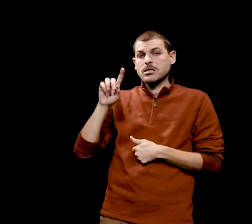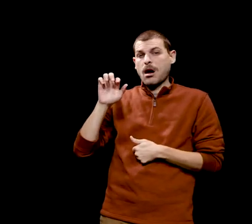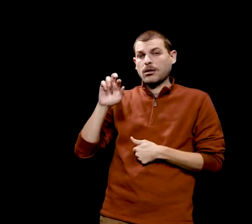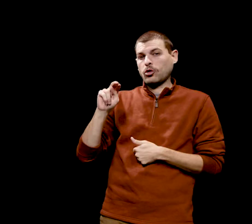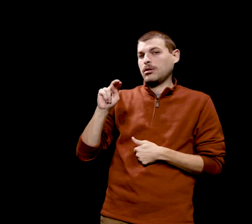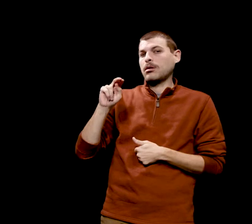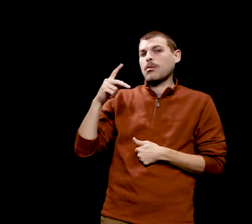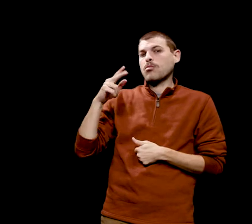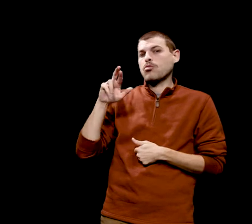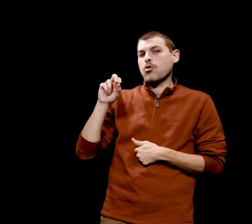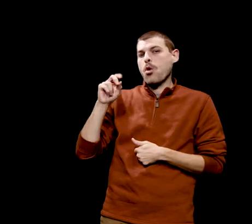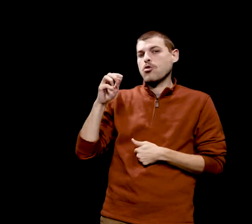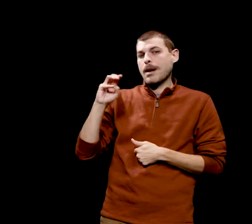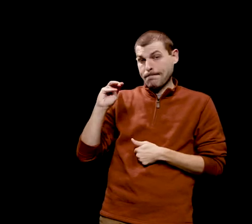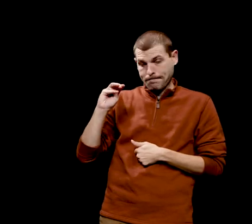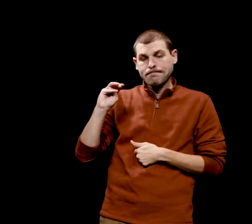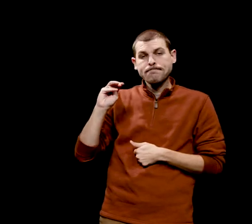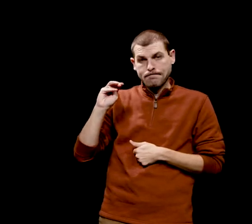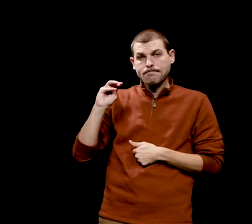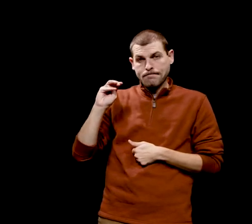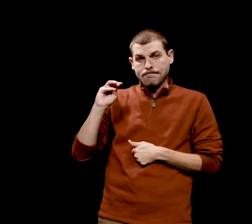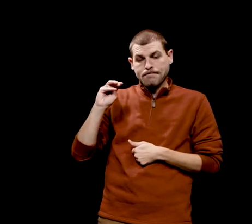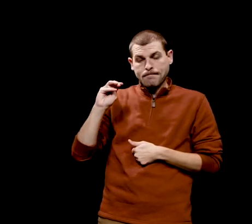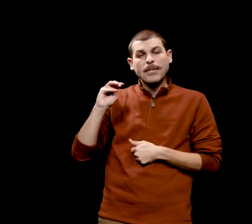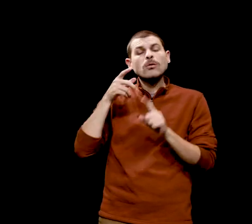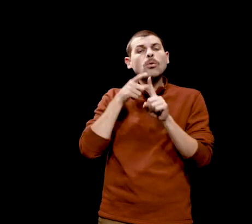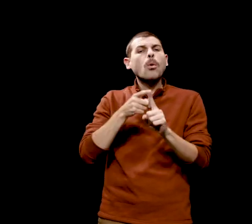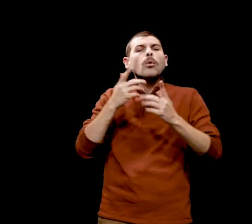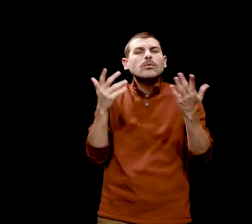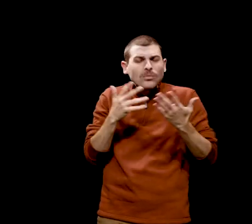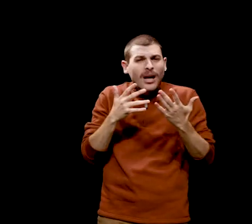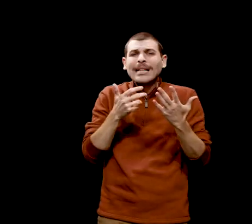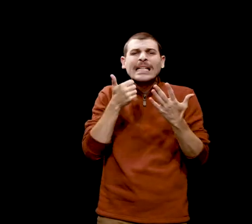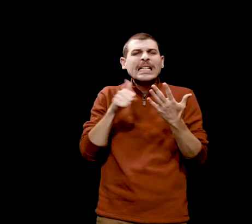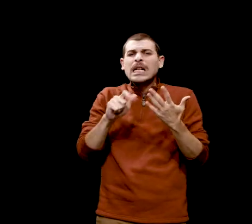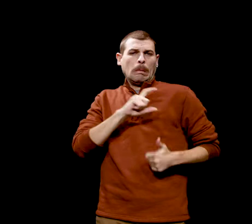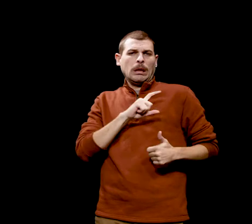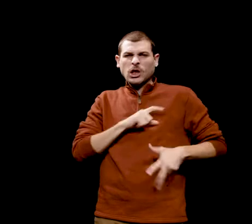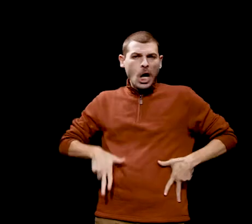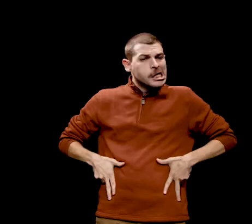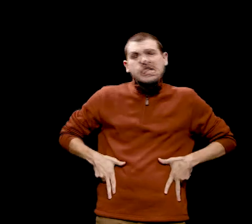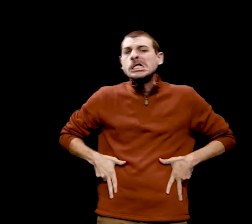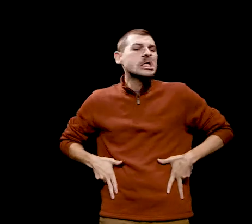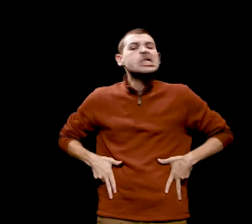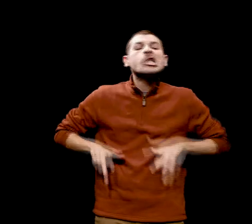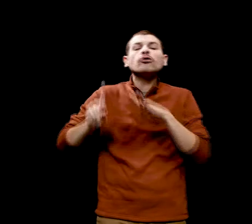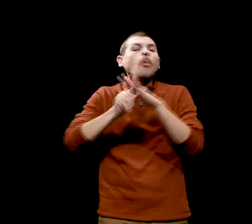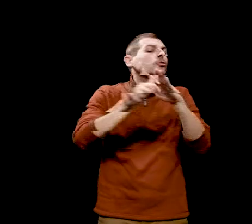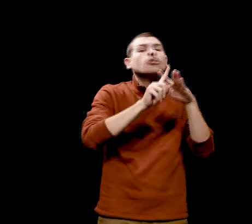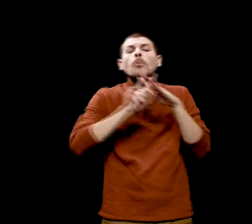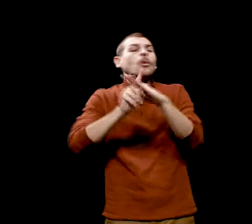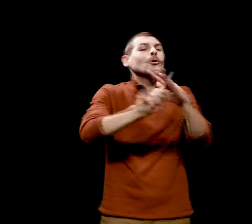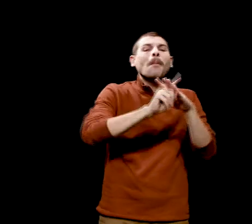health impacts and decouples our interventions in gun violence from a heavily policing response. And so that is